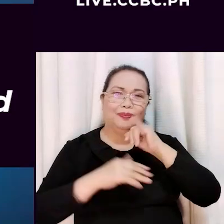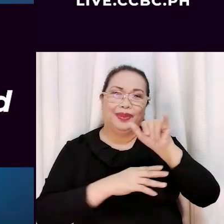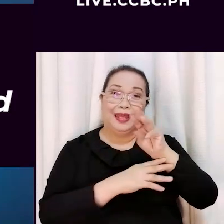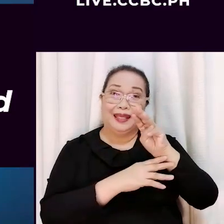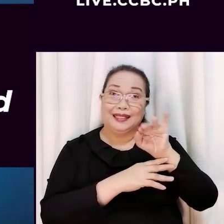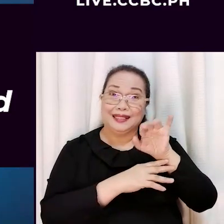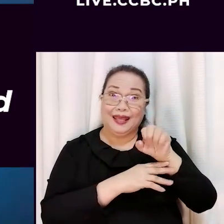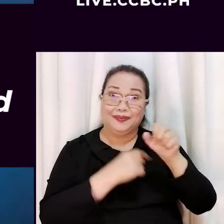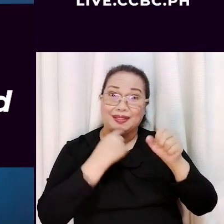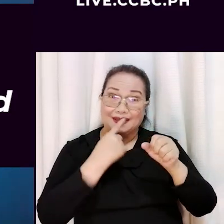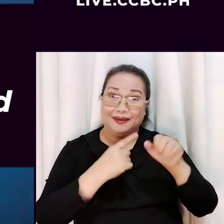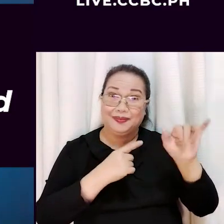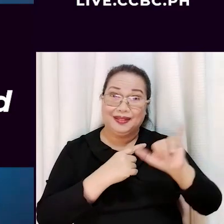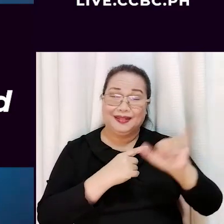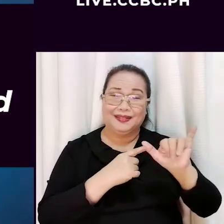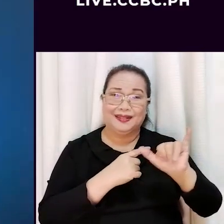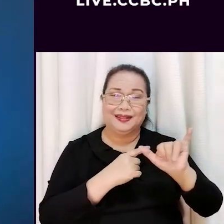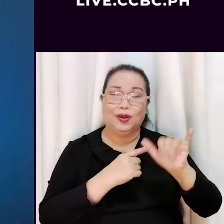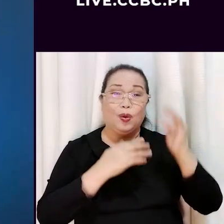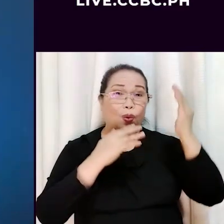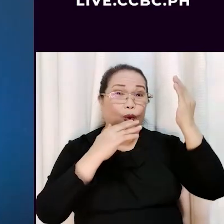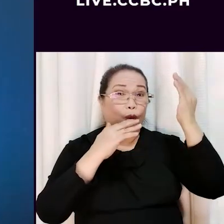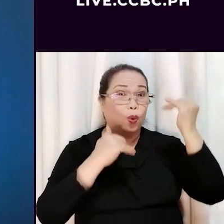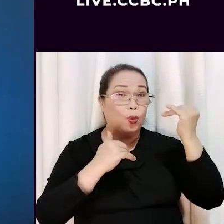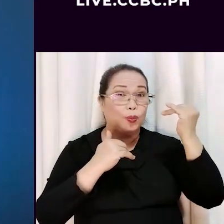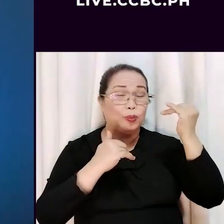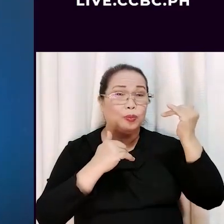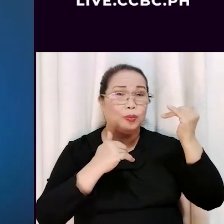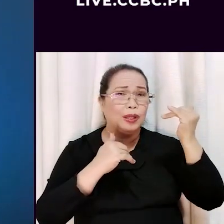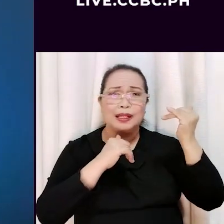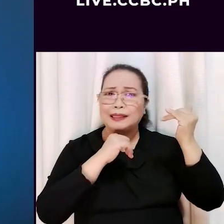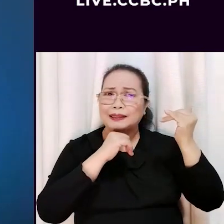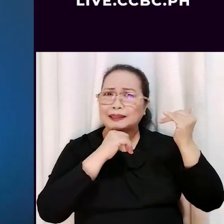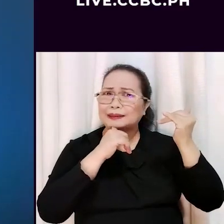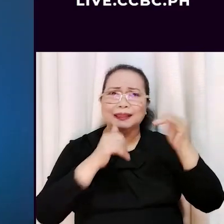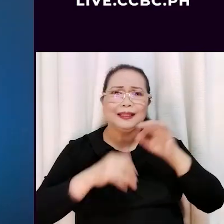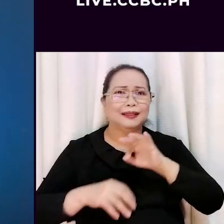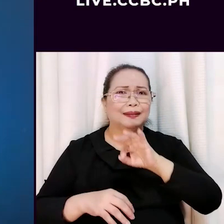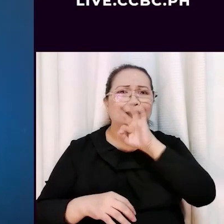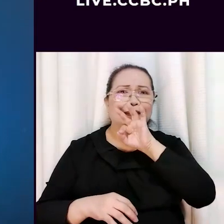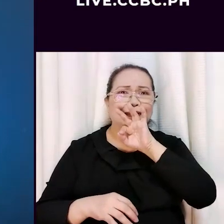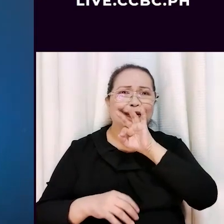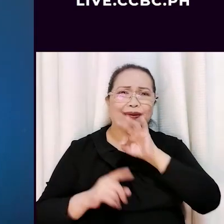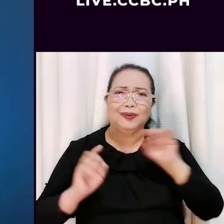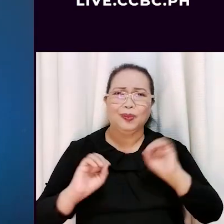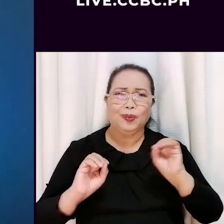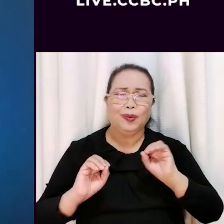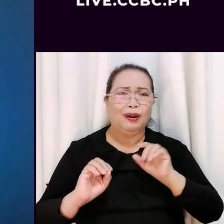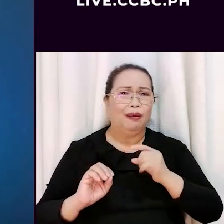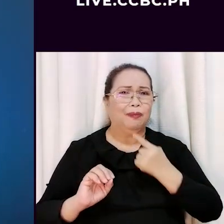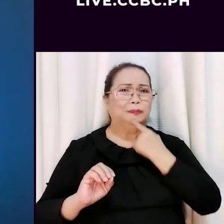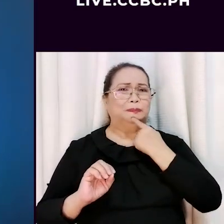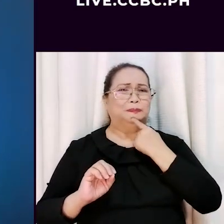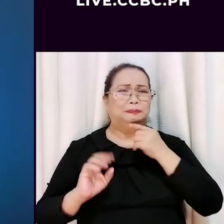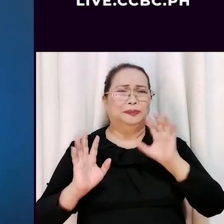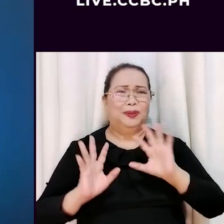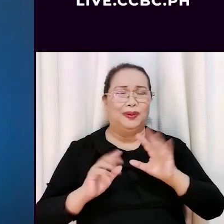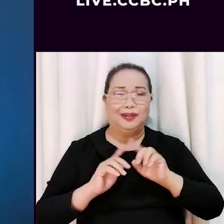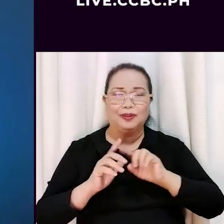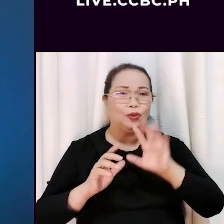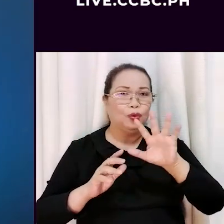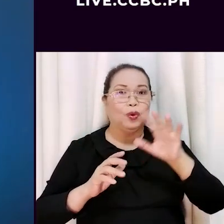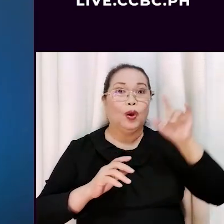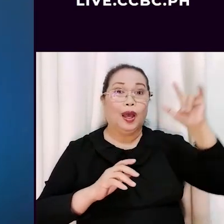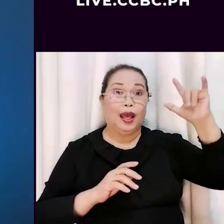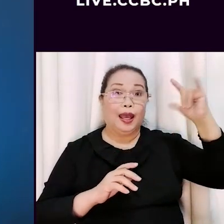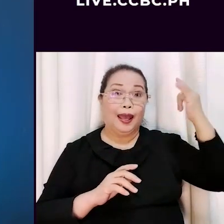hope. And verse 5, now hope does not disappoint, because the love of God has been poured